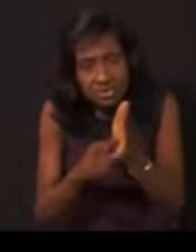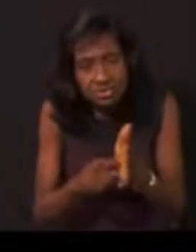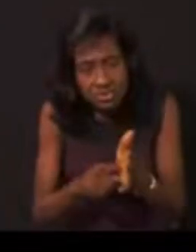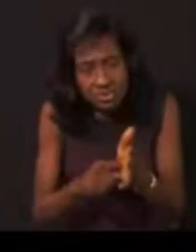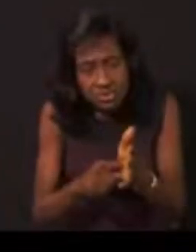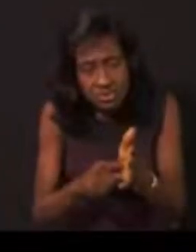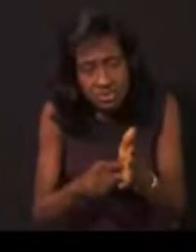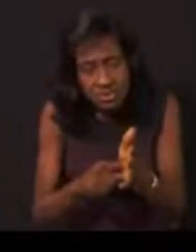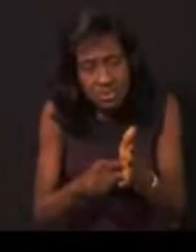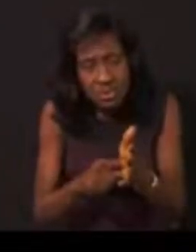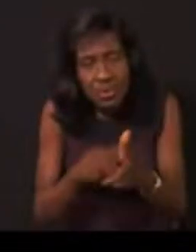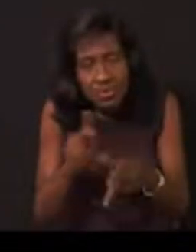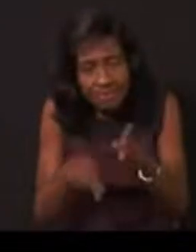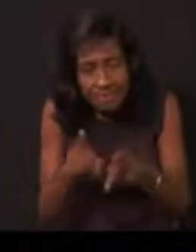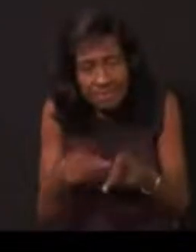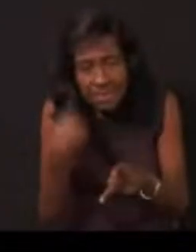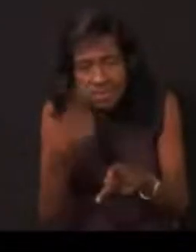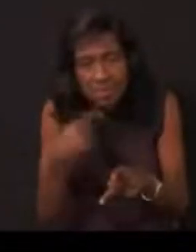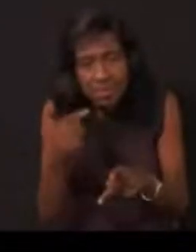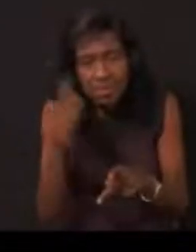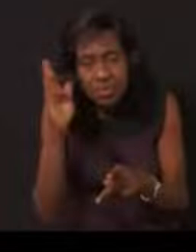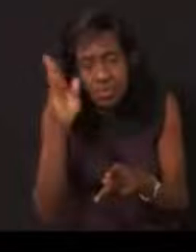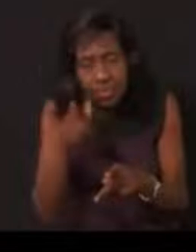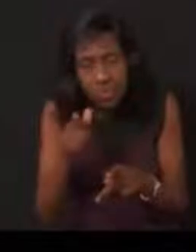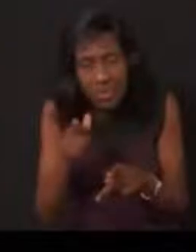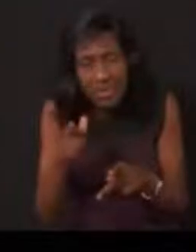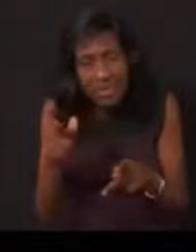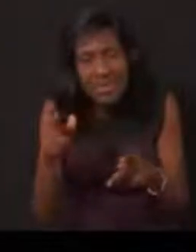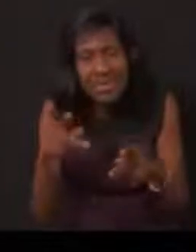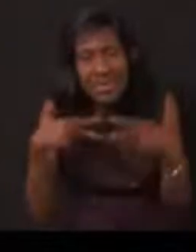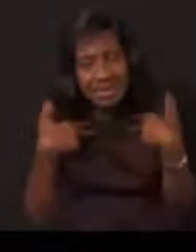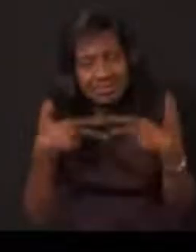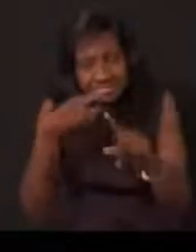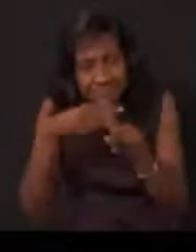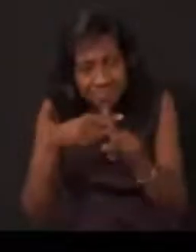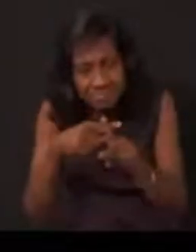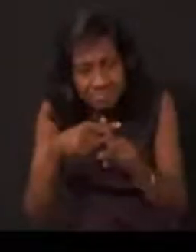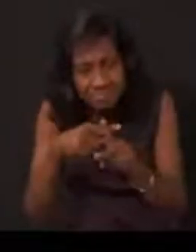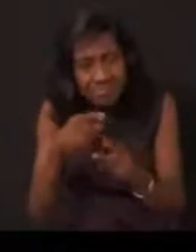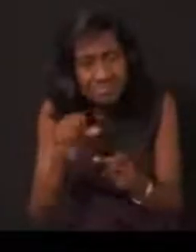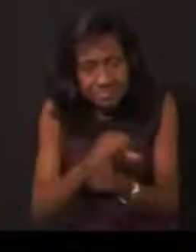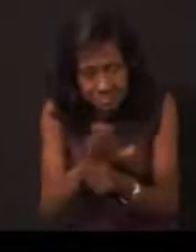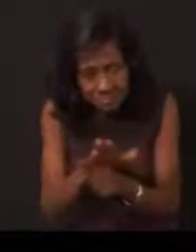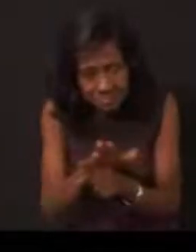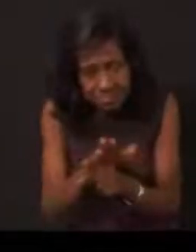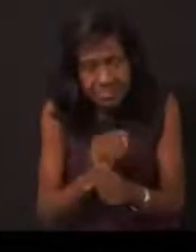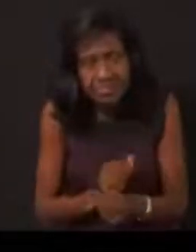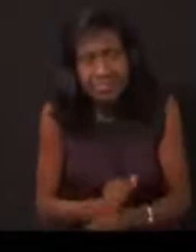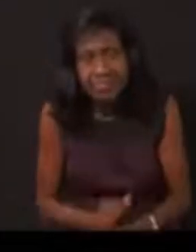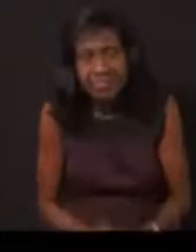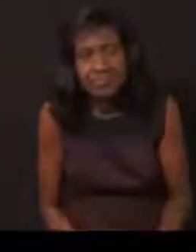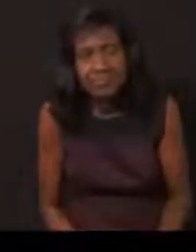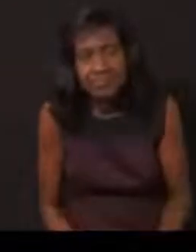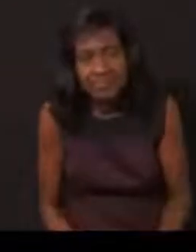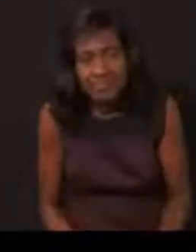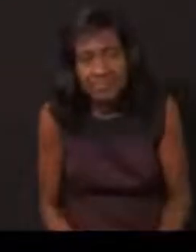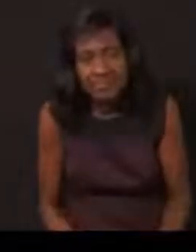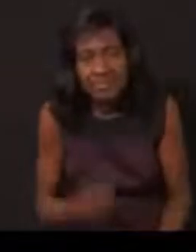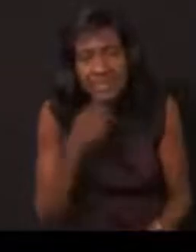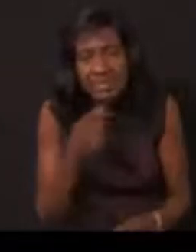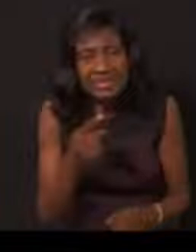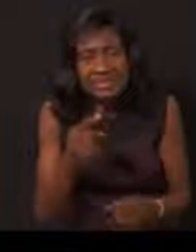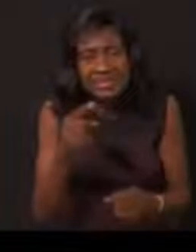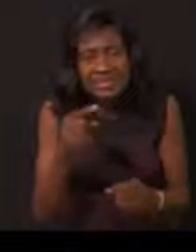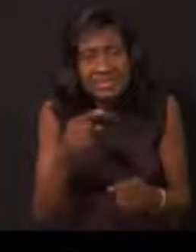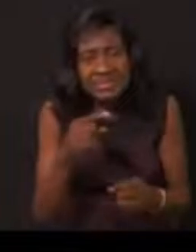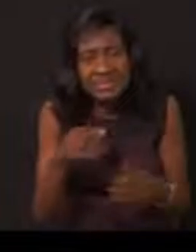they use this test. And these figures are better than previously thought. I'm pleased to see that